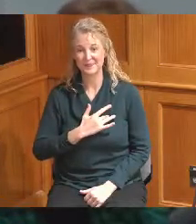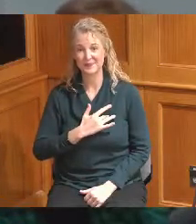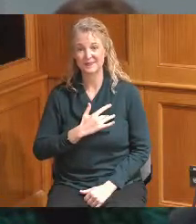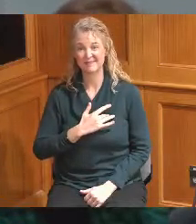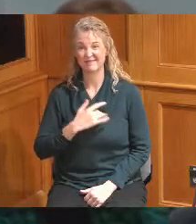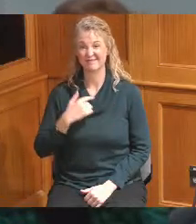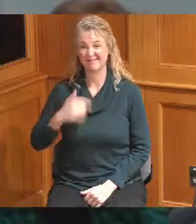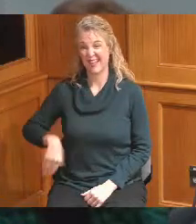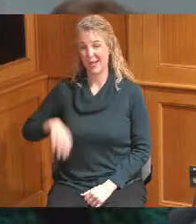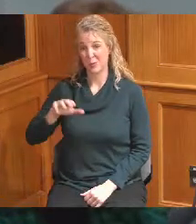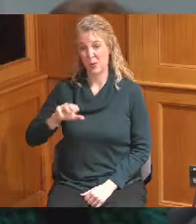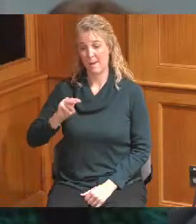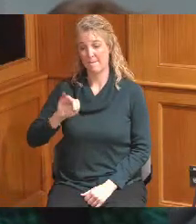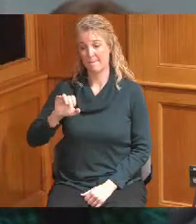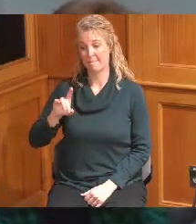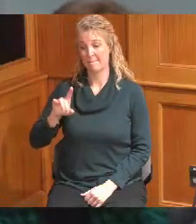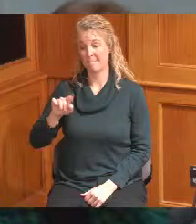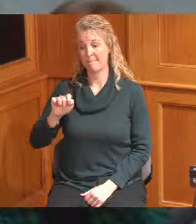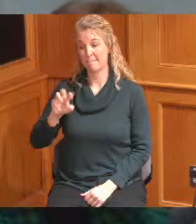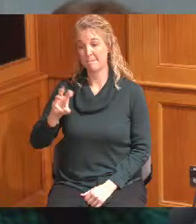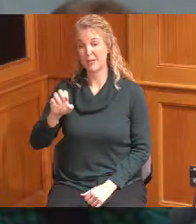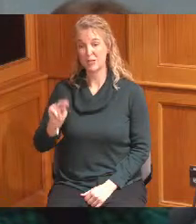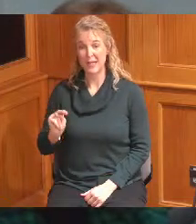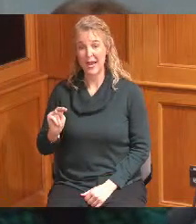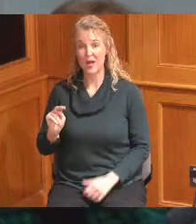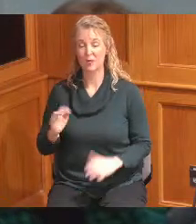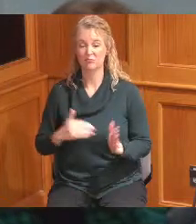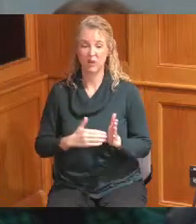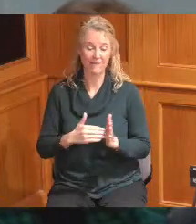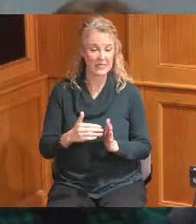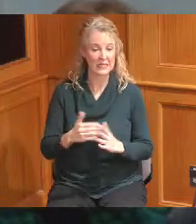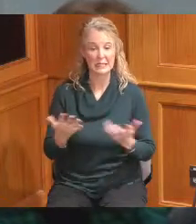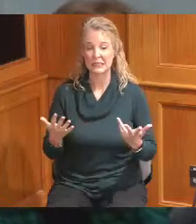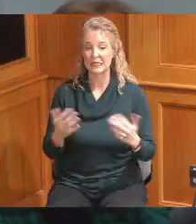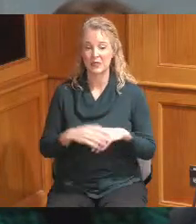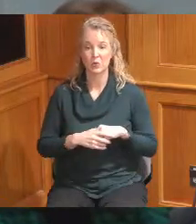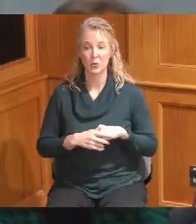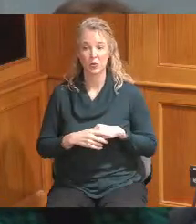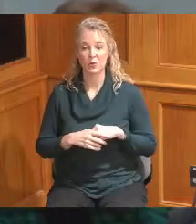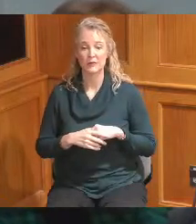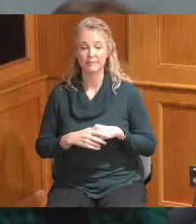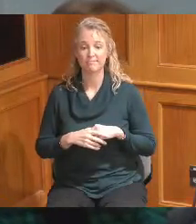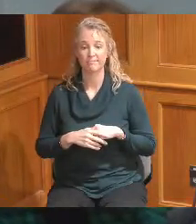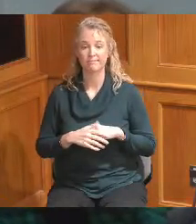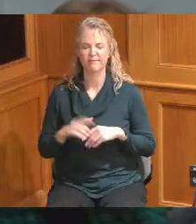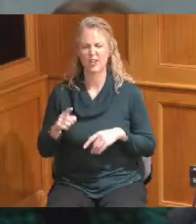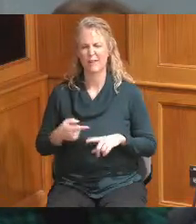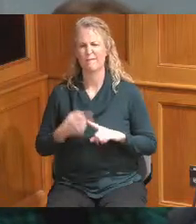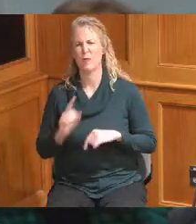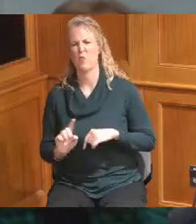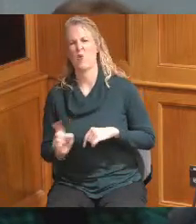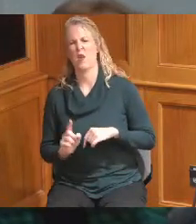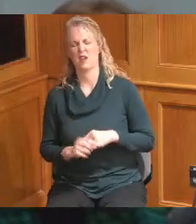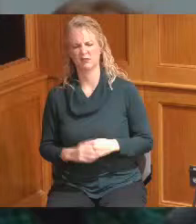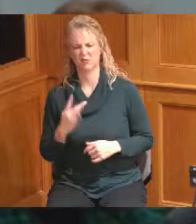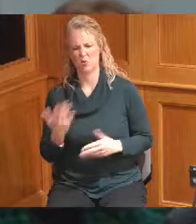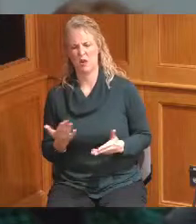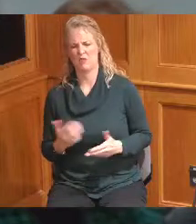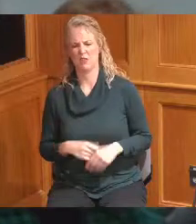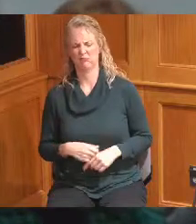from Middletown, often there's headwinds, you know, as it relates to, you know, where you're from and why you're